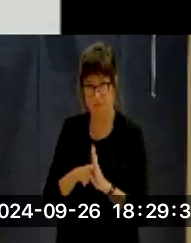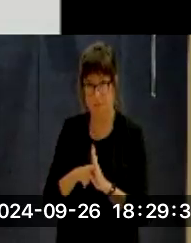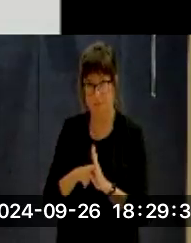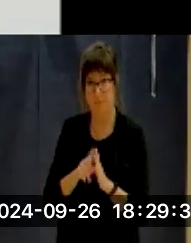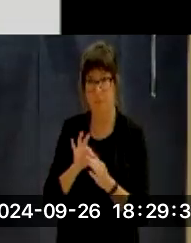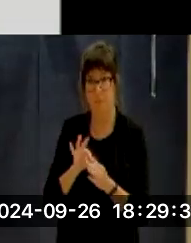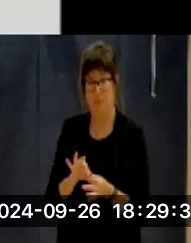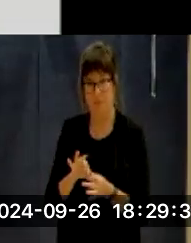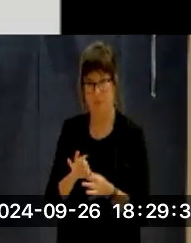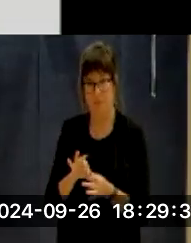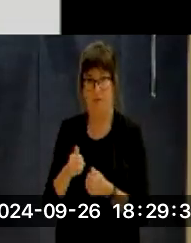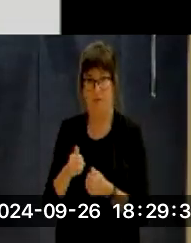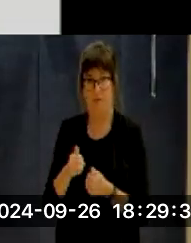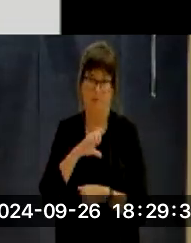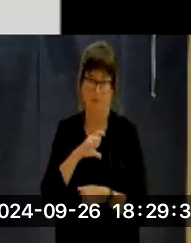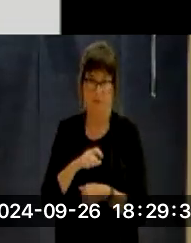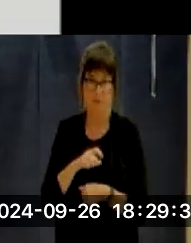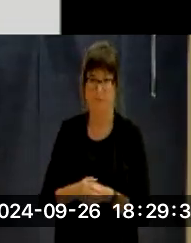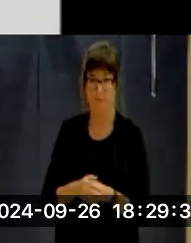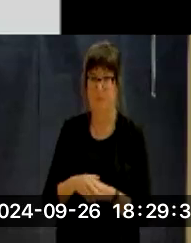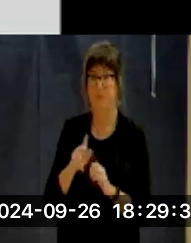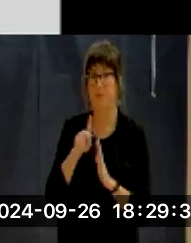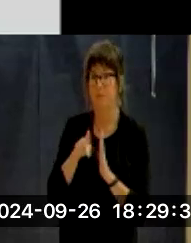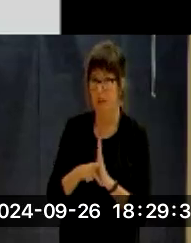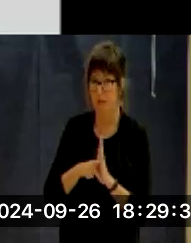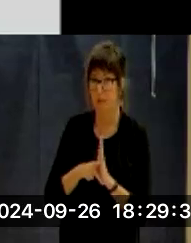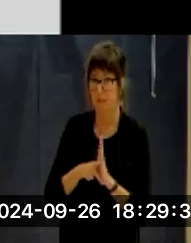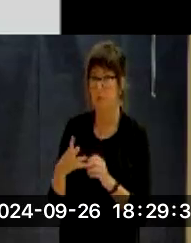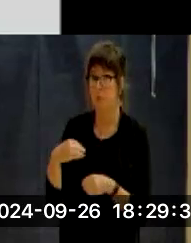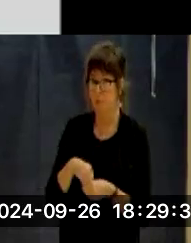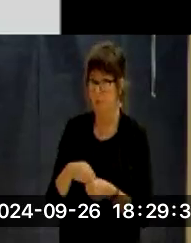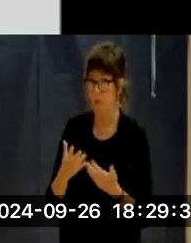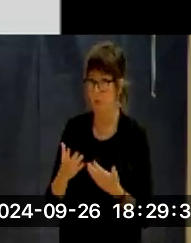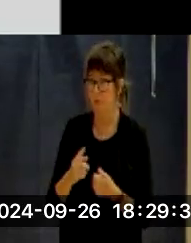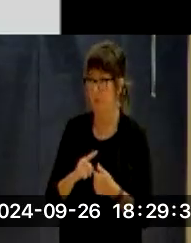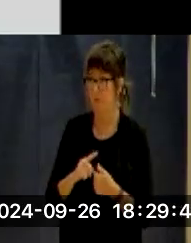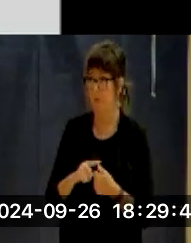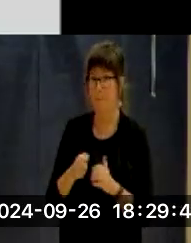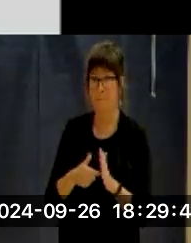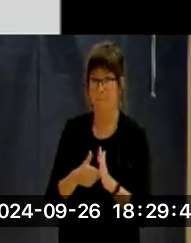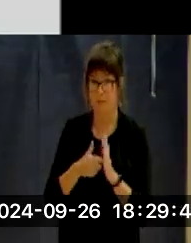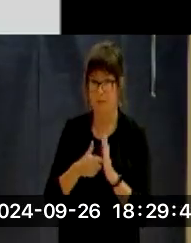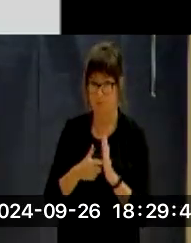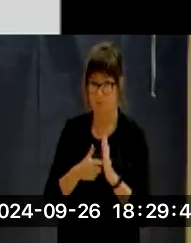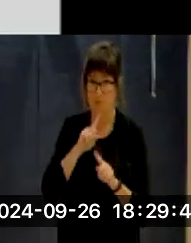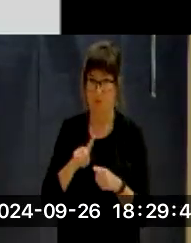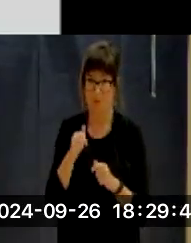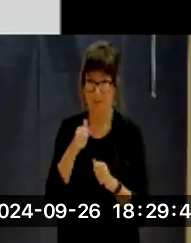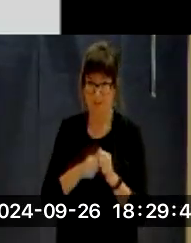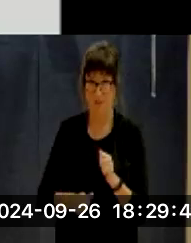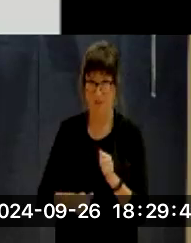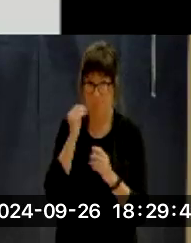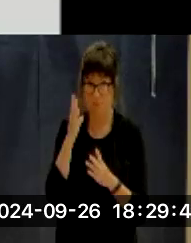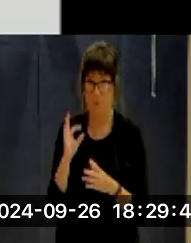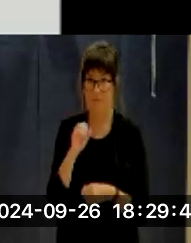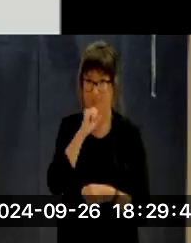guiding their officers. The policy is to include mandatory response to every report of